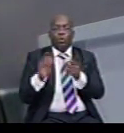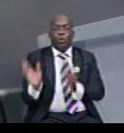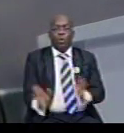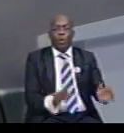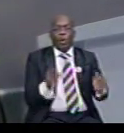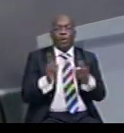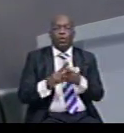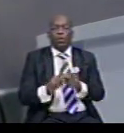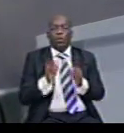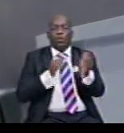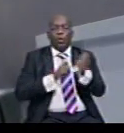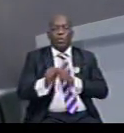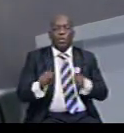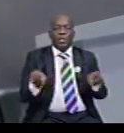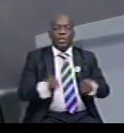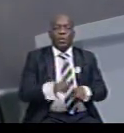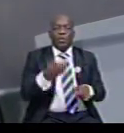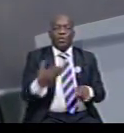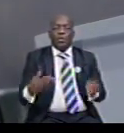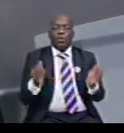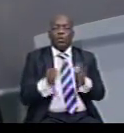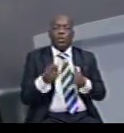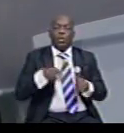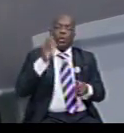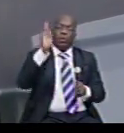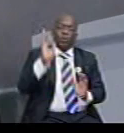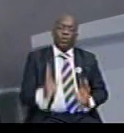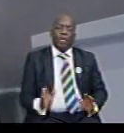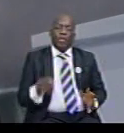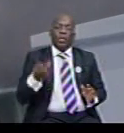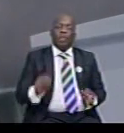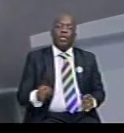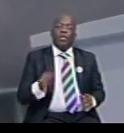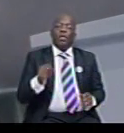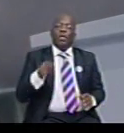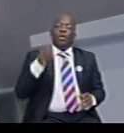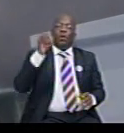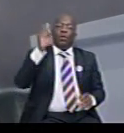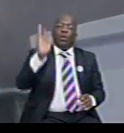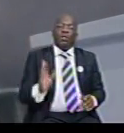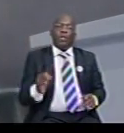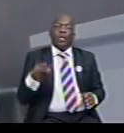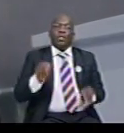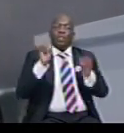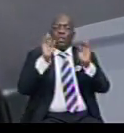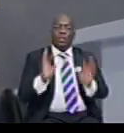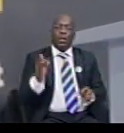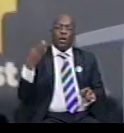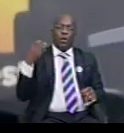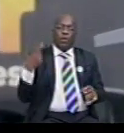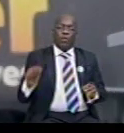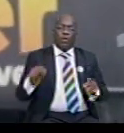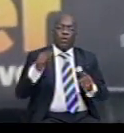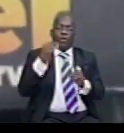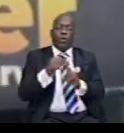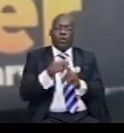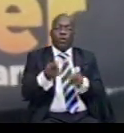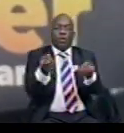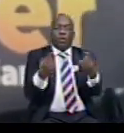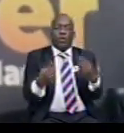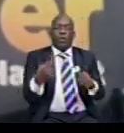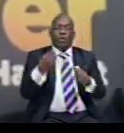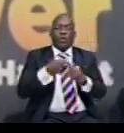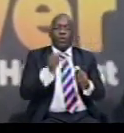the preacher. The preacher, the pastor, and the teacher of the word, coming from the apostle and the prophet